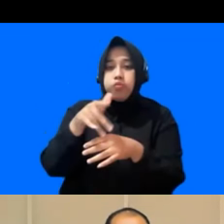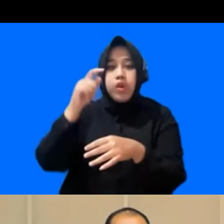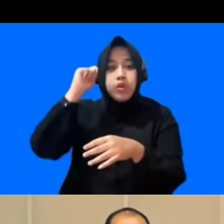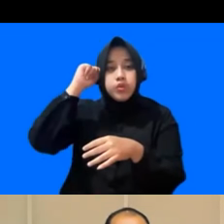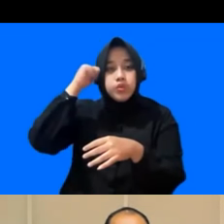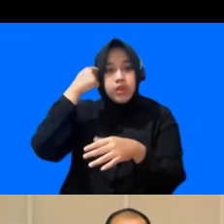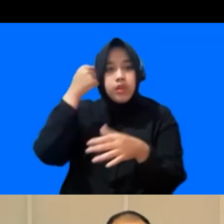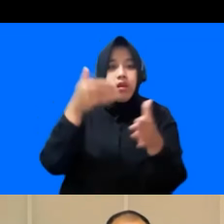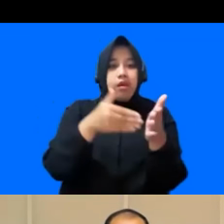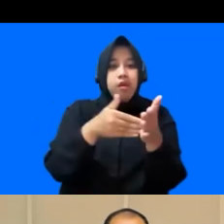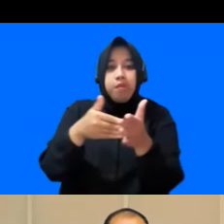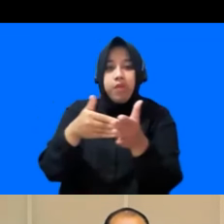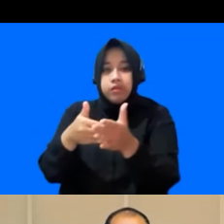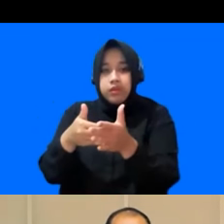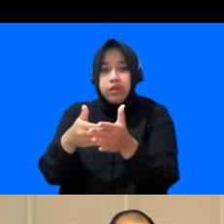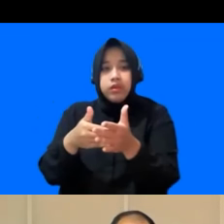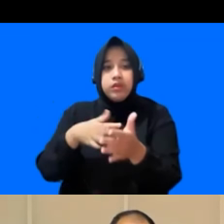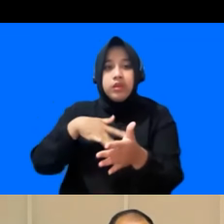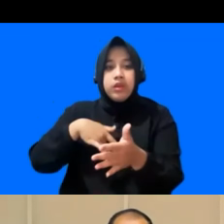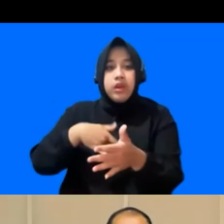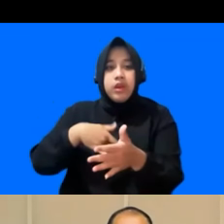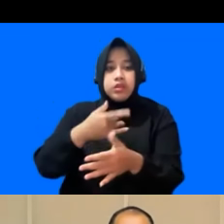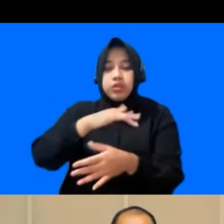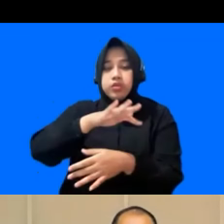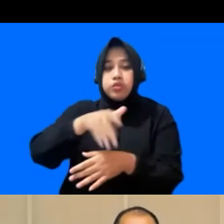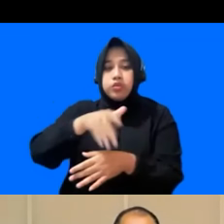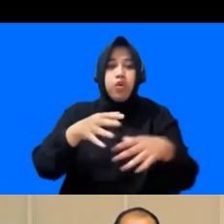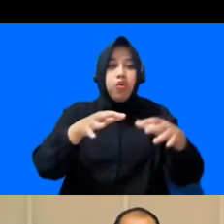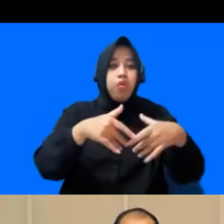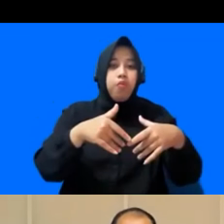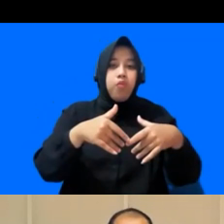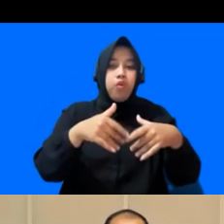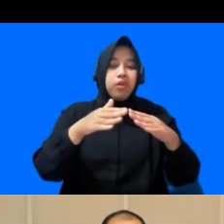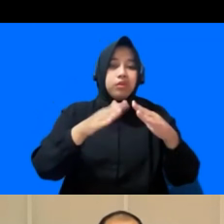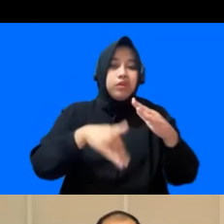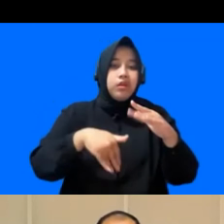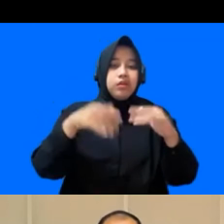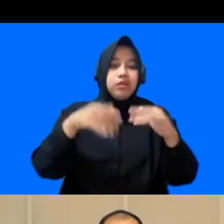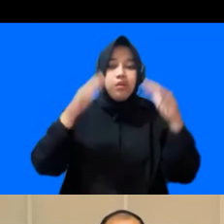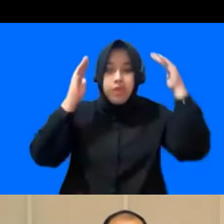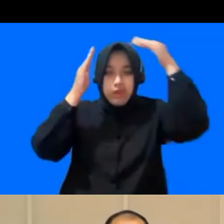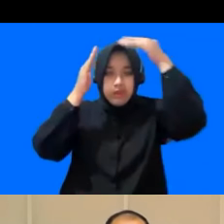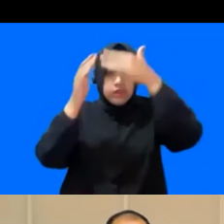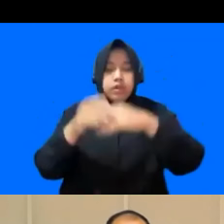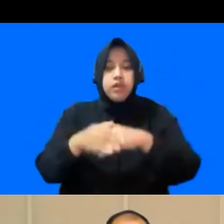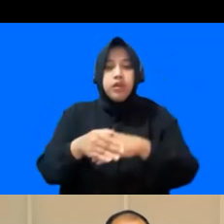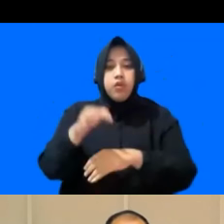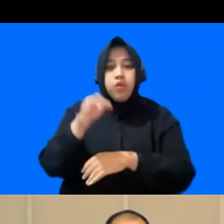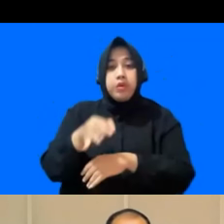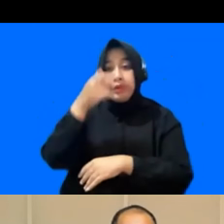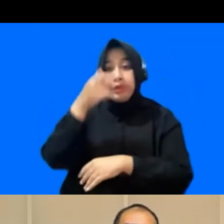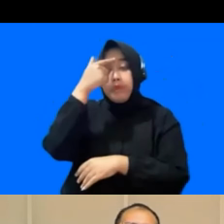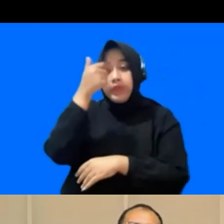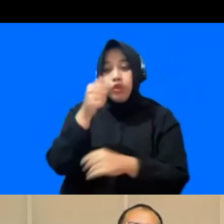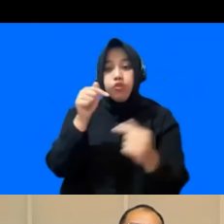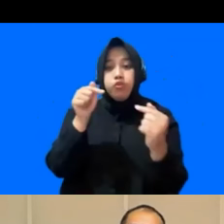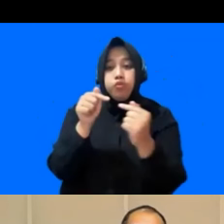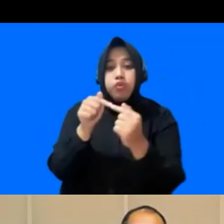part of solution of all obstacles taking place in Makassar. Smart city is